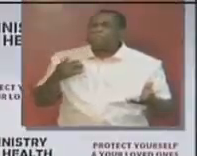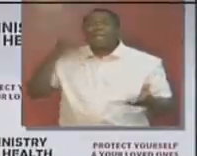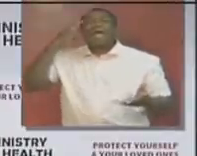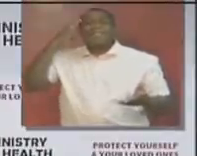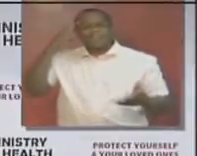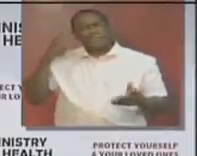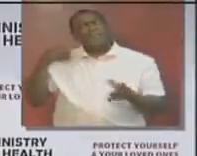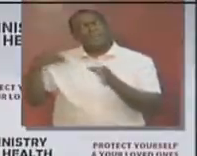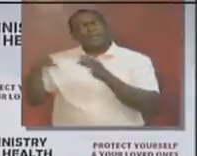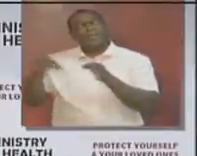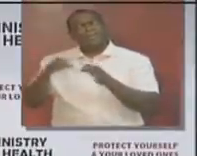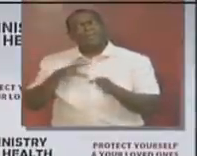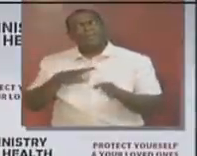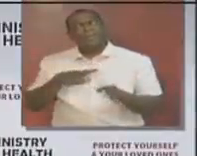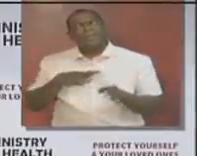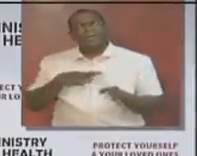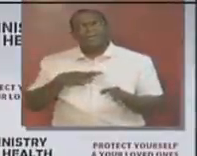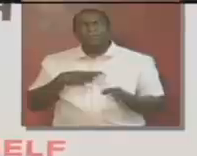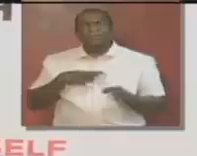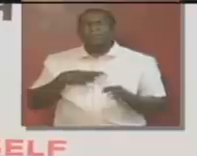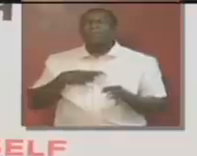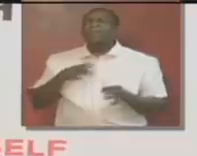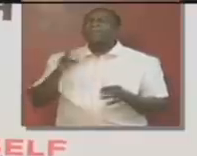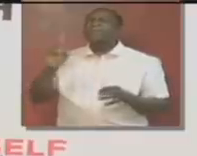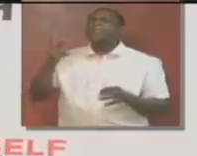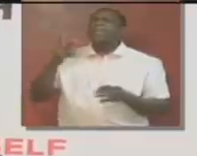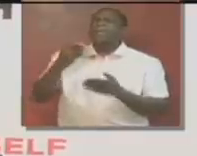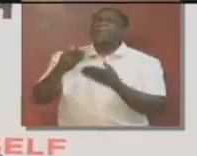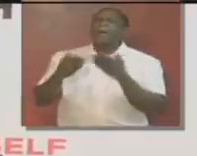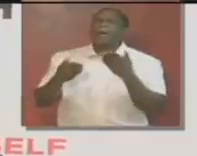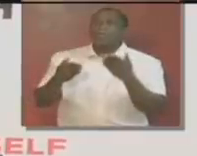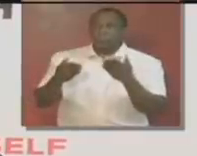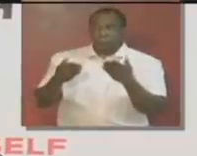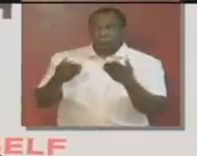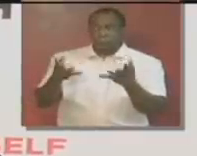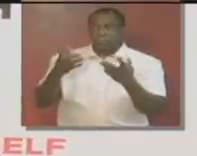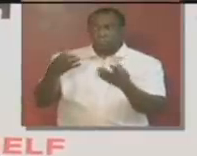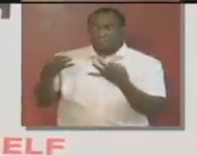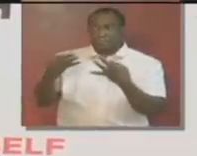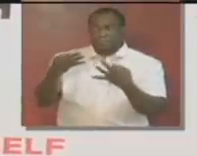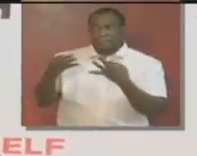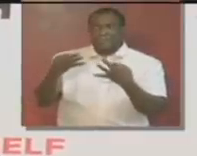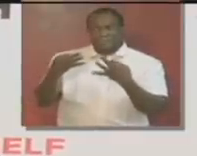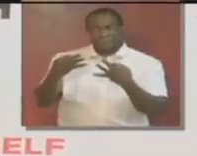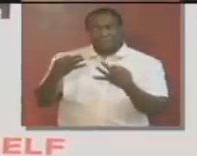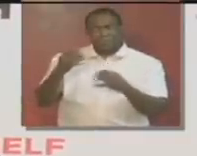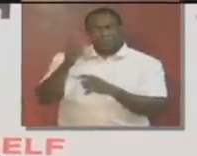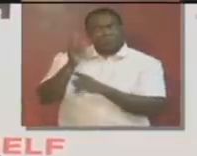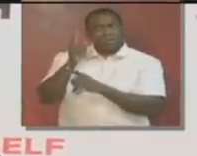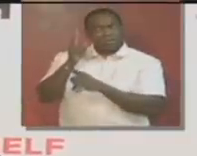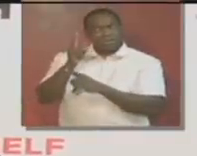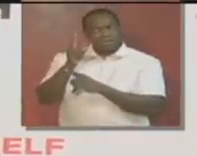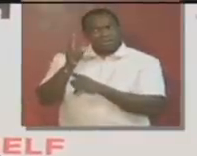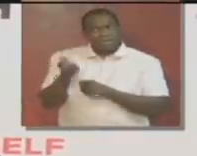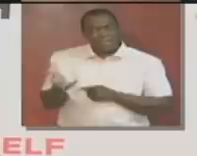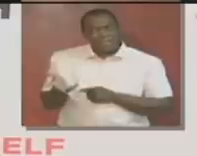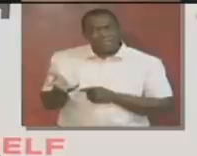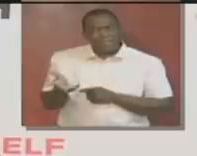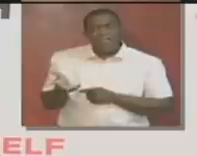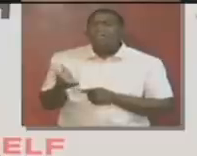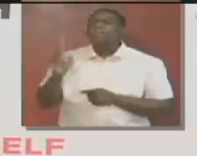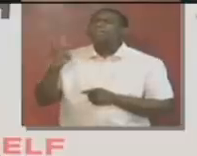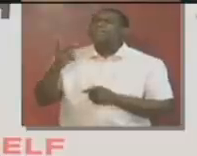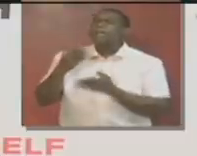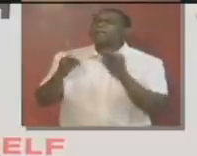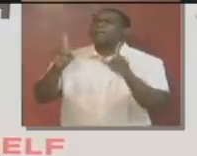of it, Ms. Cutting. Do you have, you want to give us the second part? Although it's really supposed to be 1. We have 1 minute. Just give us the second part of